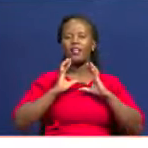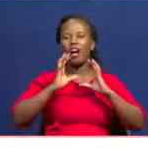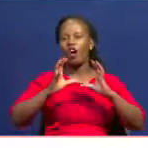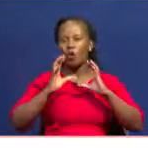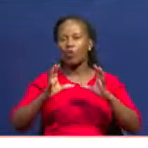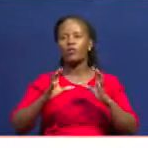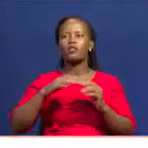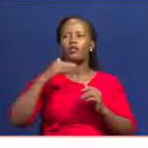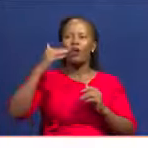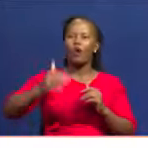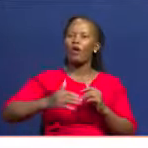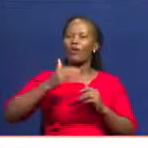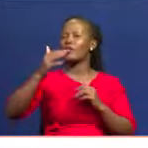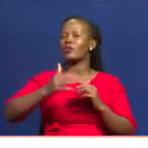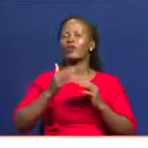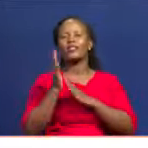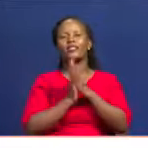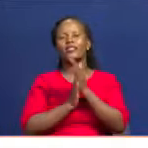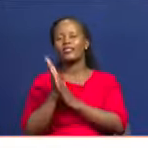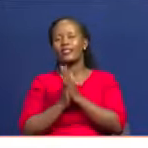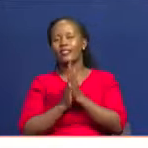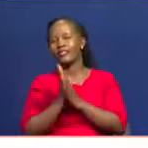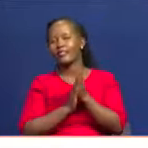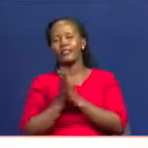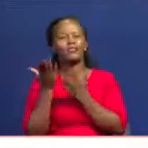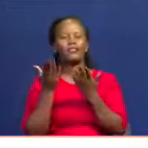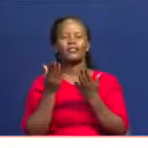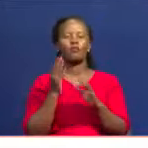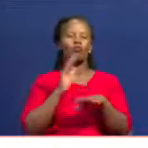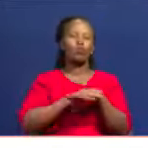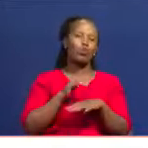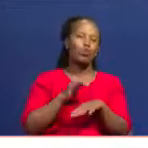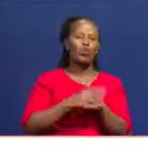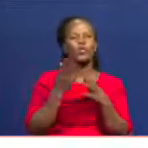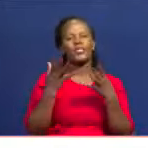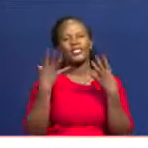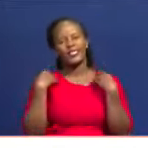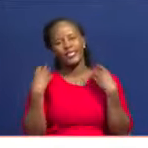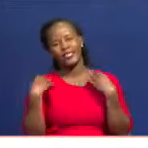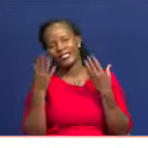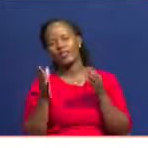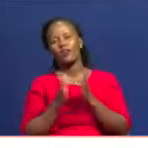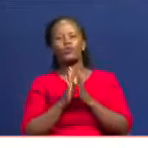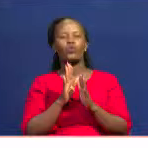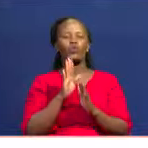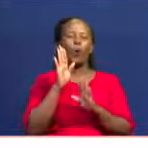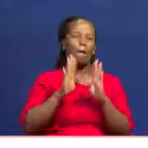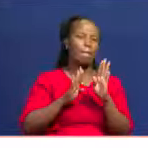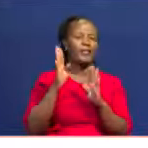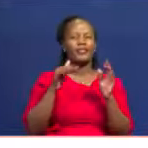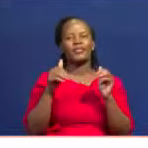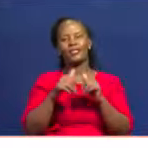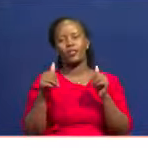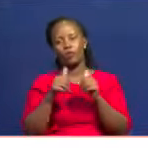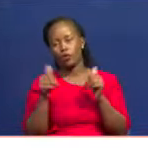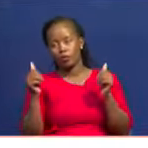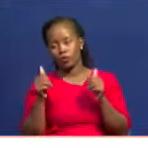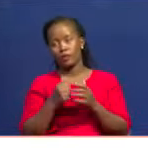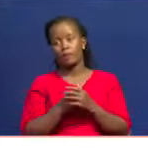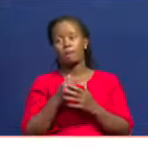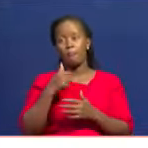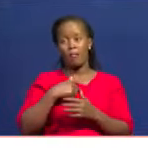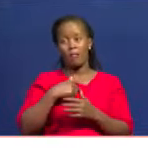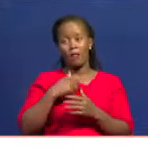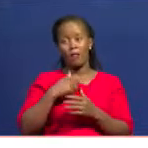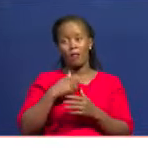better. They've been so cooperative. They are very coachable. They are very disciplined, and that's what any coach wants. So for me,